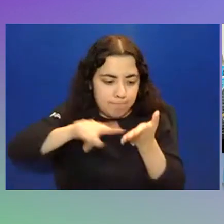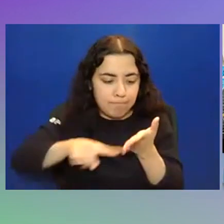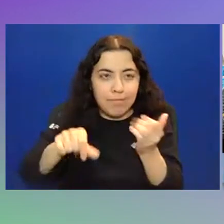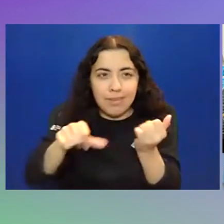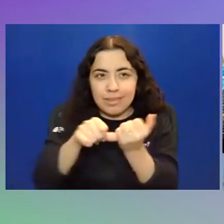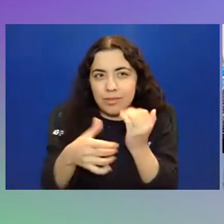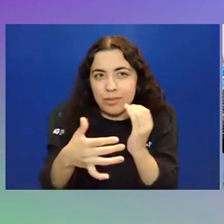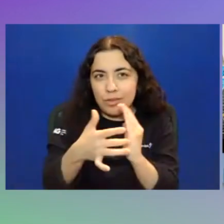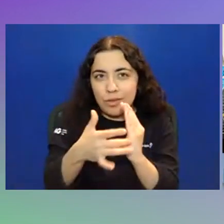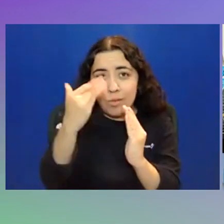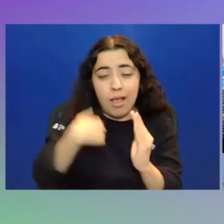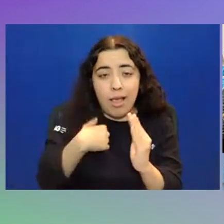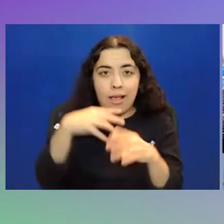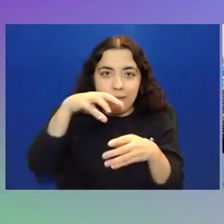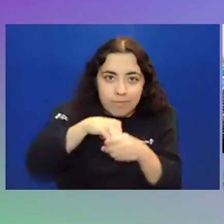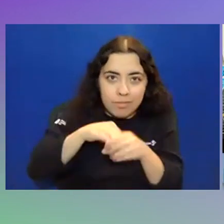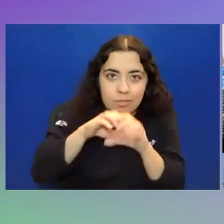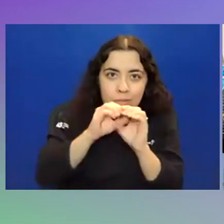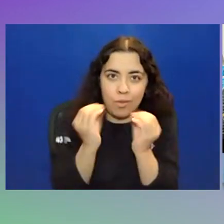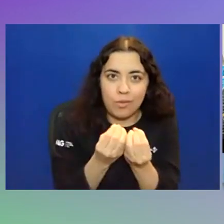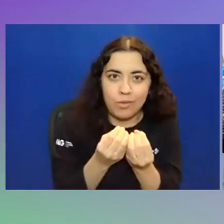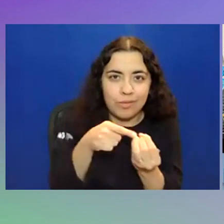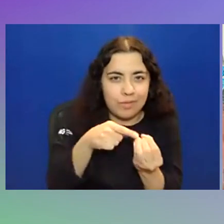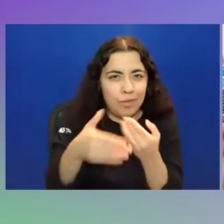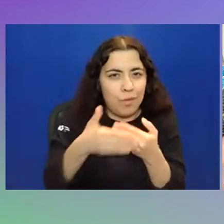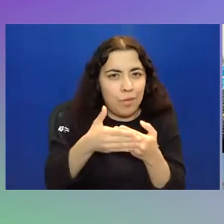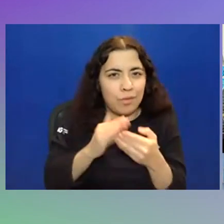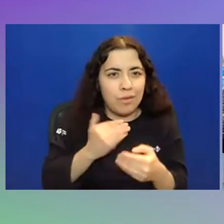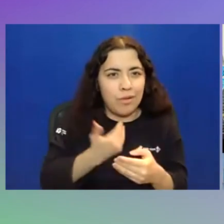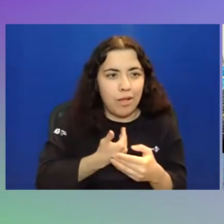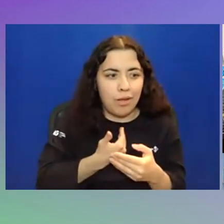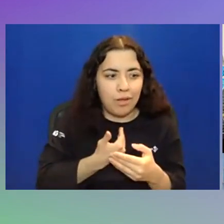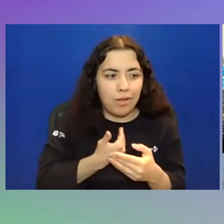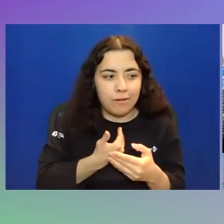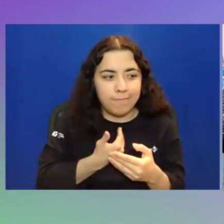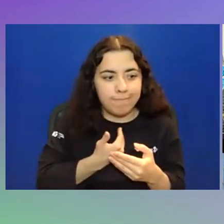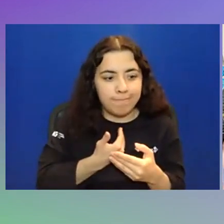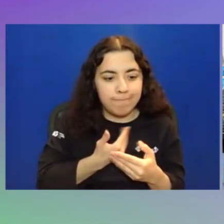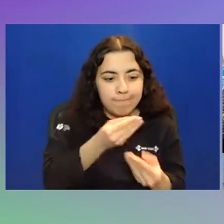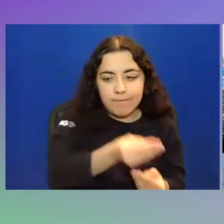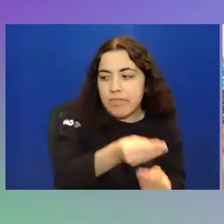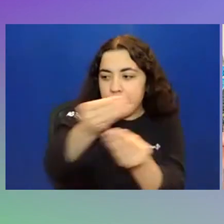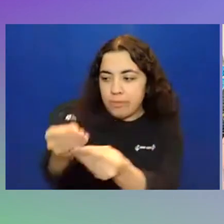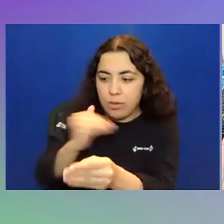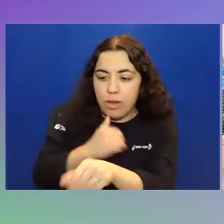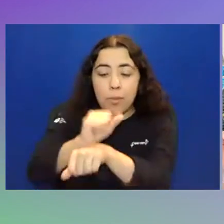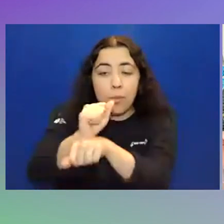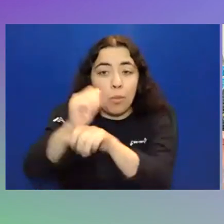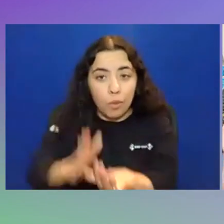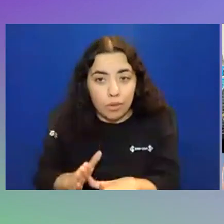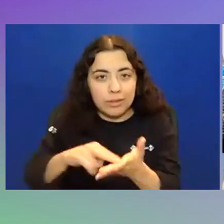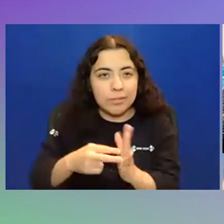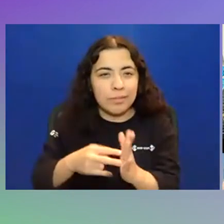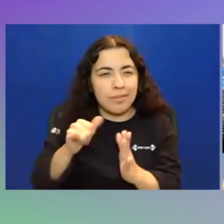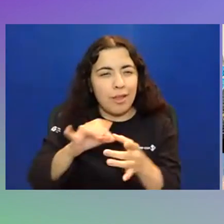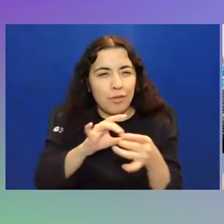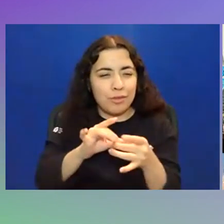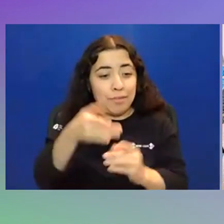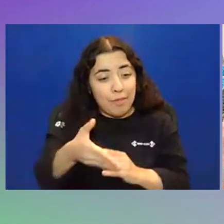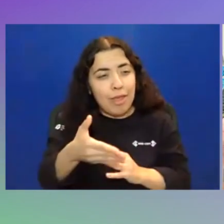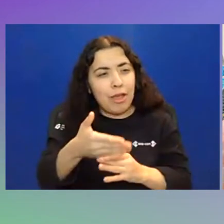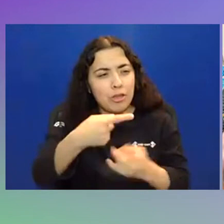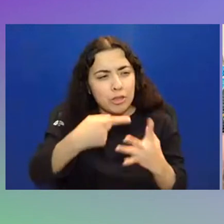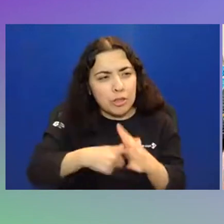sat in an organization that was close to how we give things to our employees. And so building relationships there. So I really think you got to look